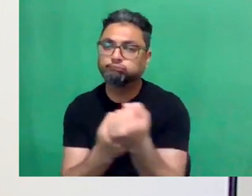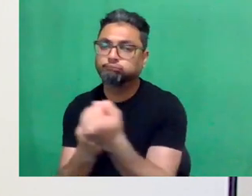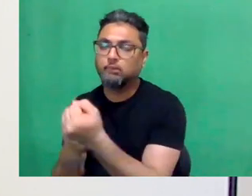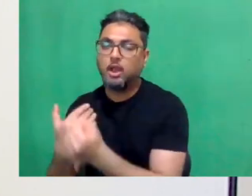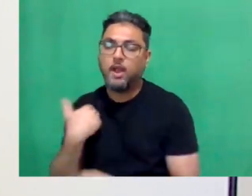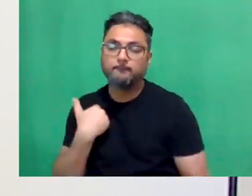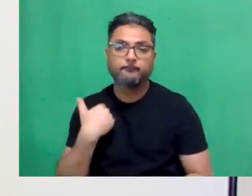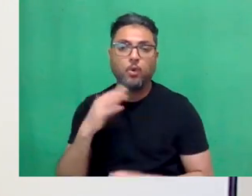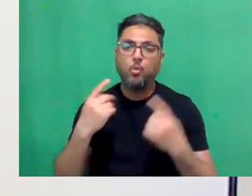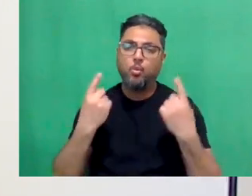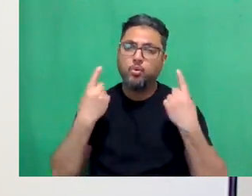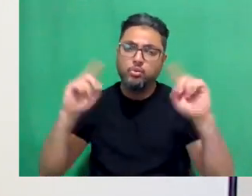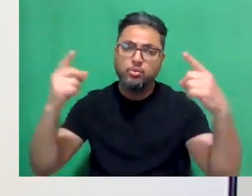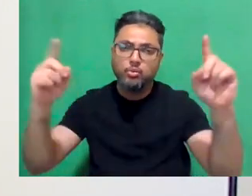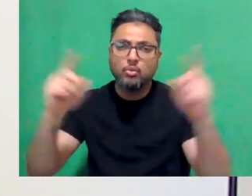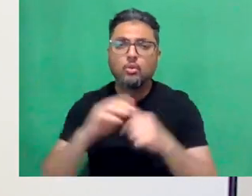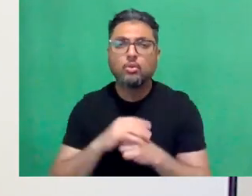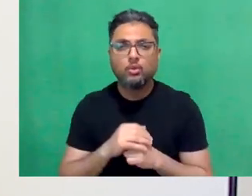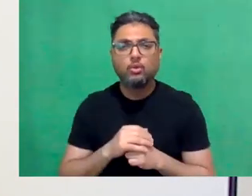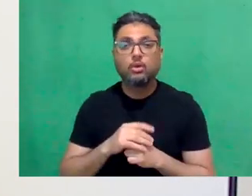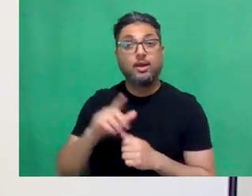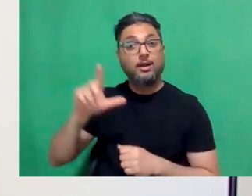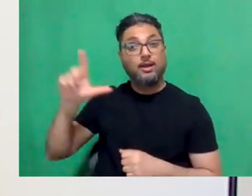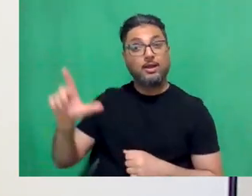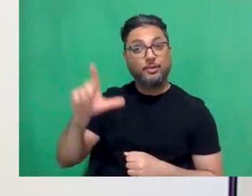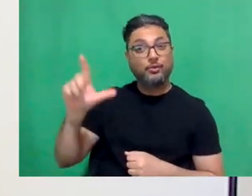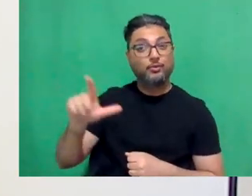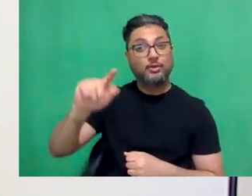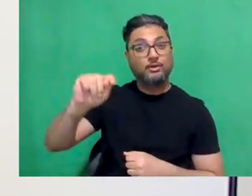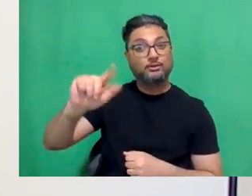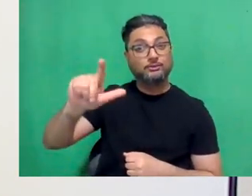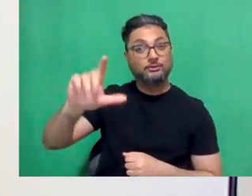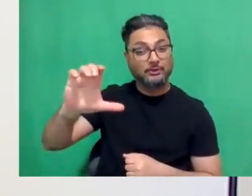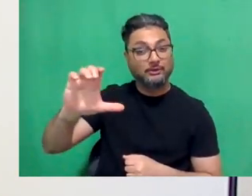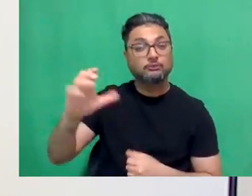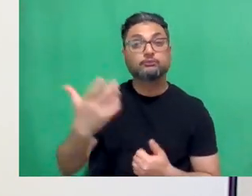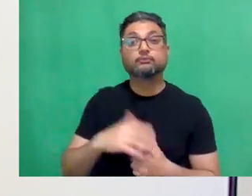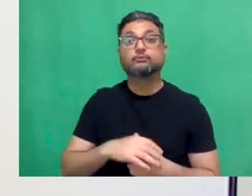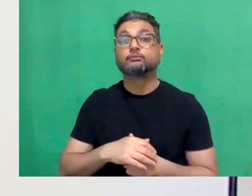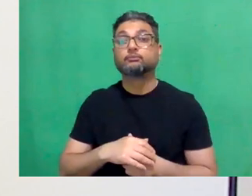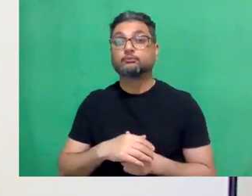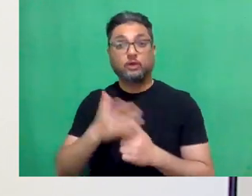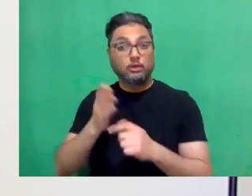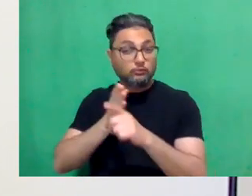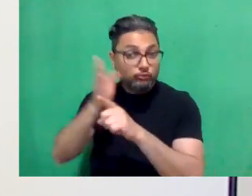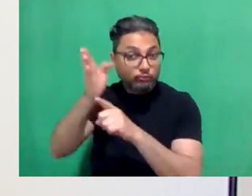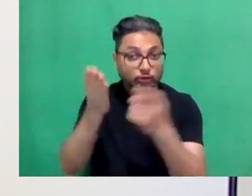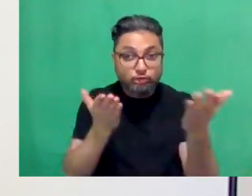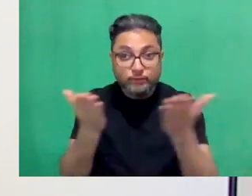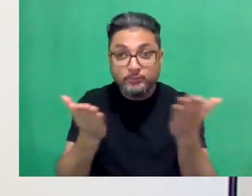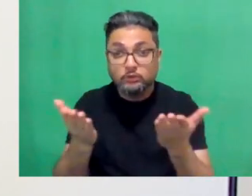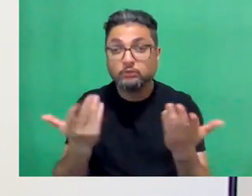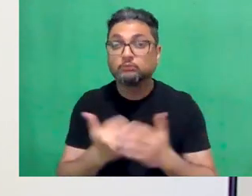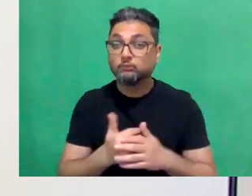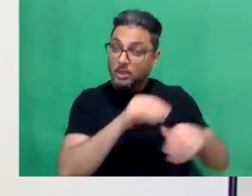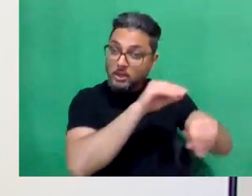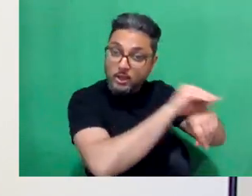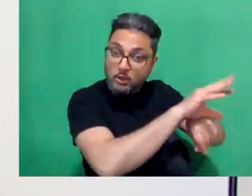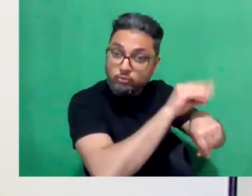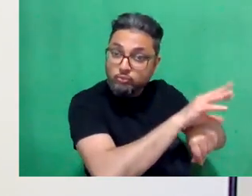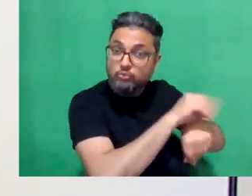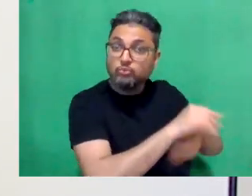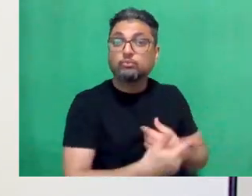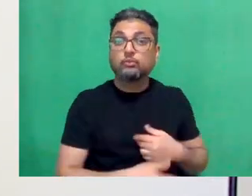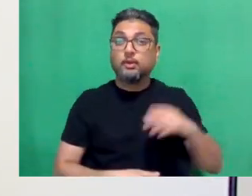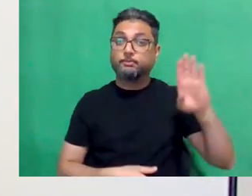succeed. Through the library, Tutoring Learning Center, Career Services, Counseling, and the Black